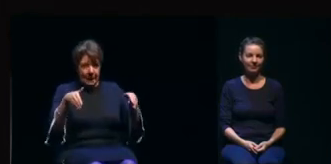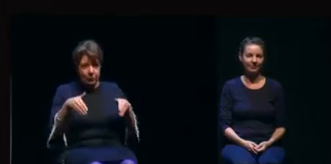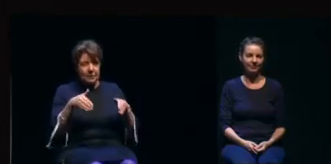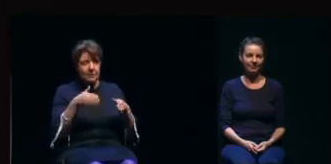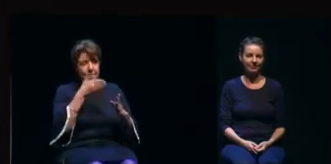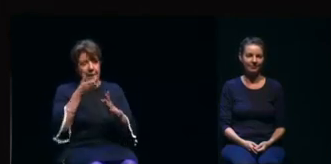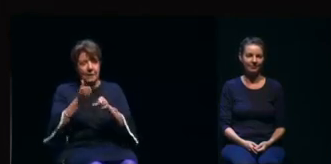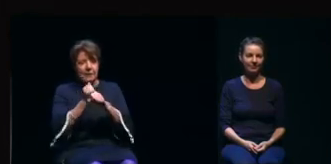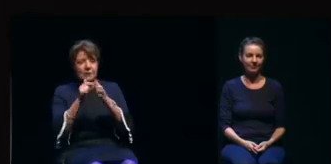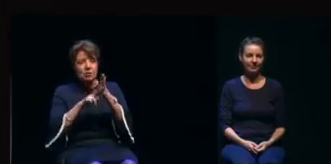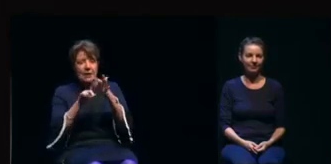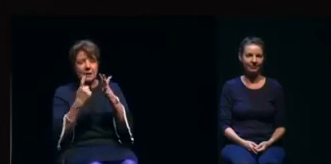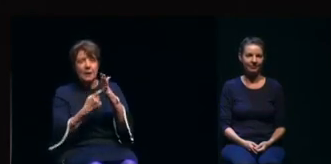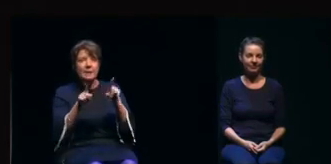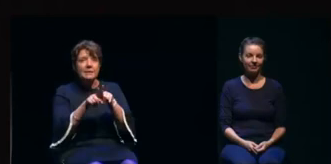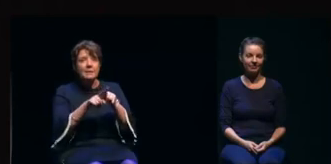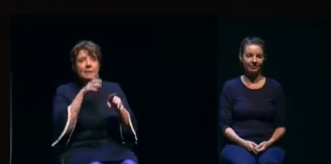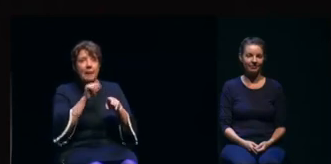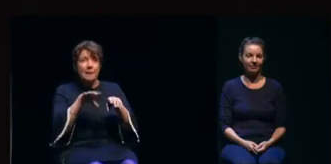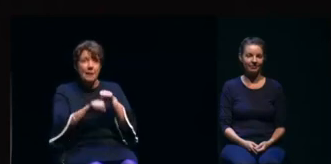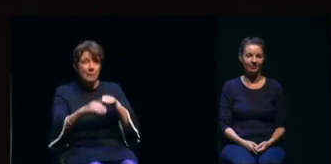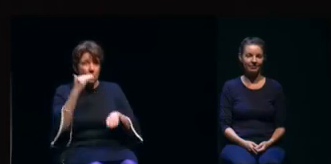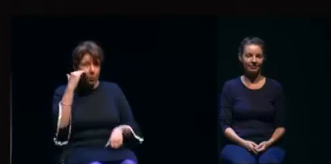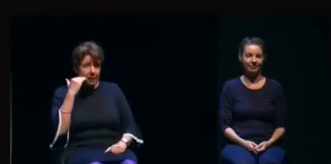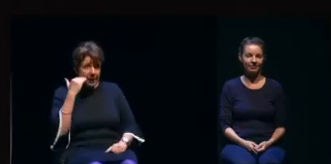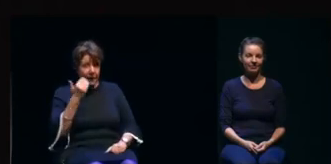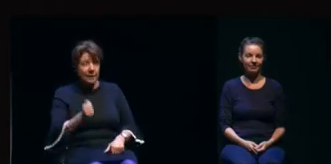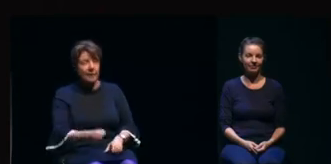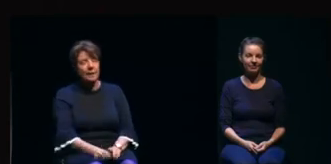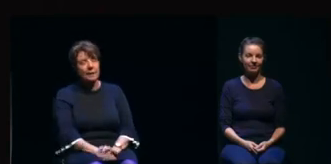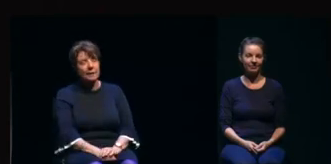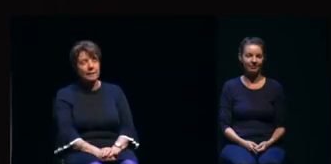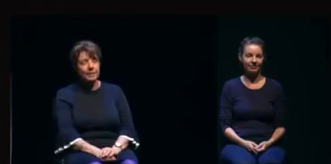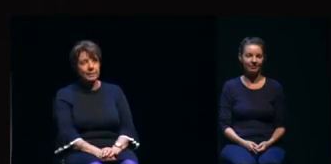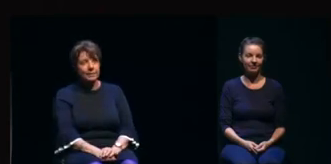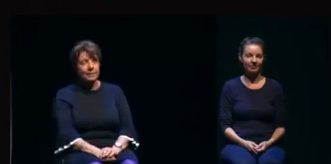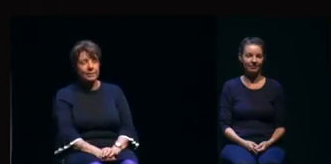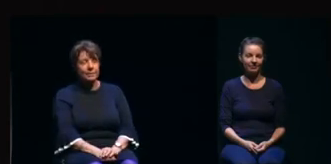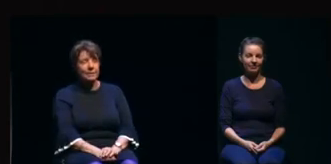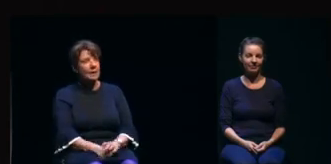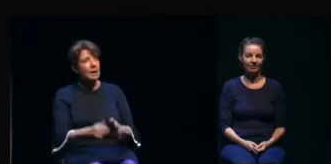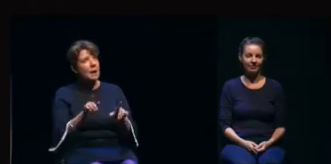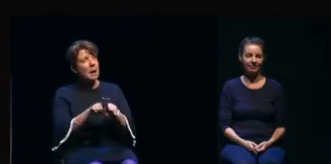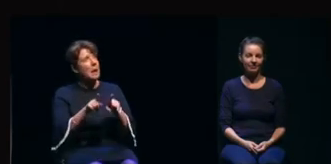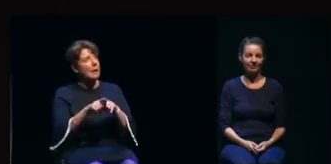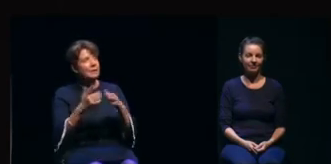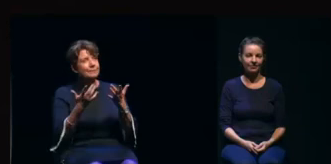the worst misogynists do. And I guess by that I mean, like, unknowingly. So my question